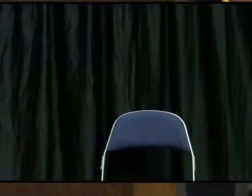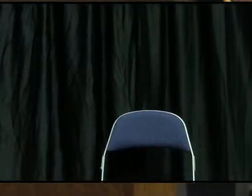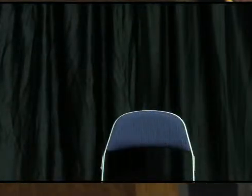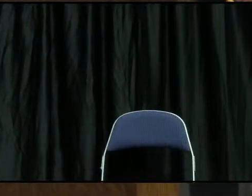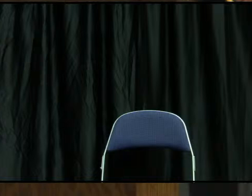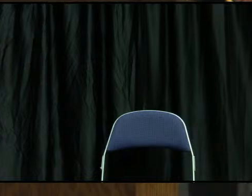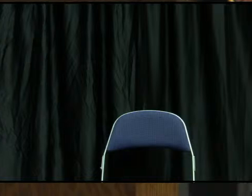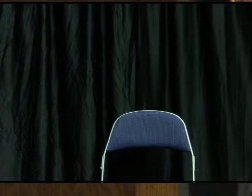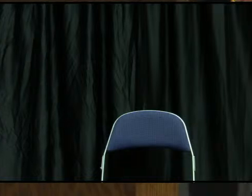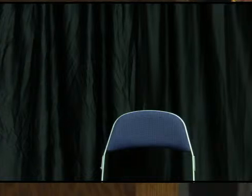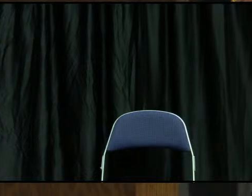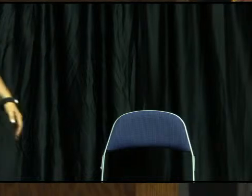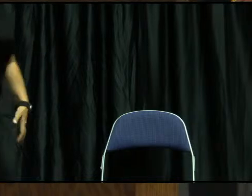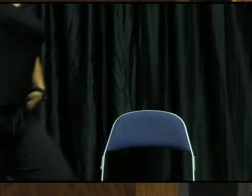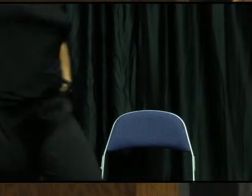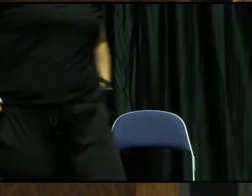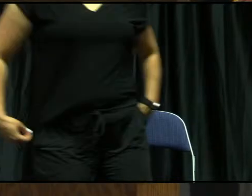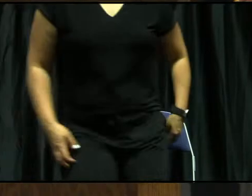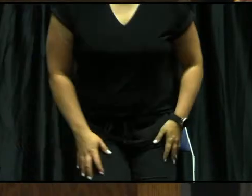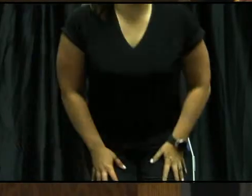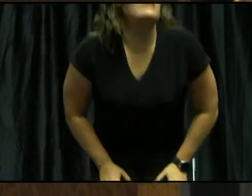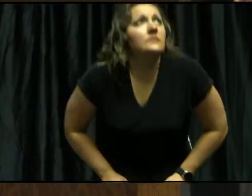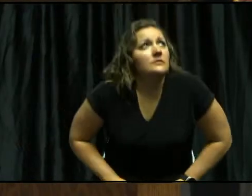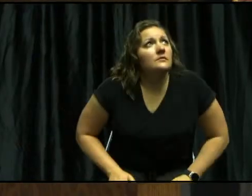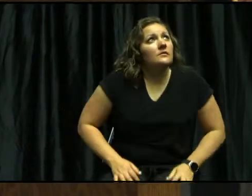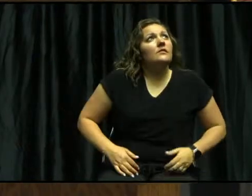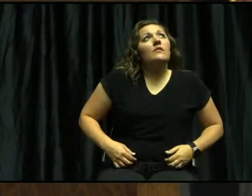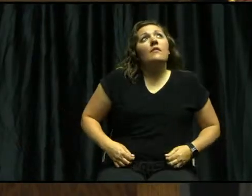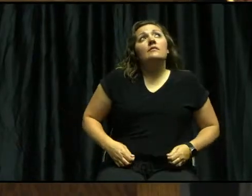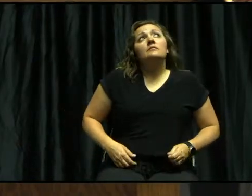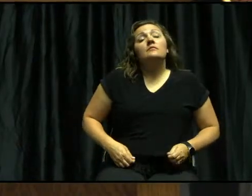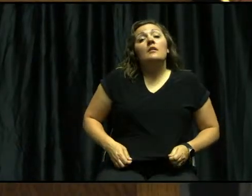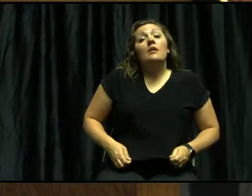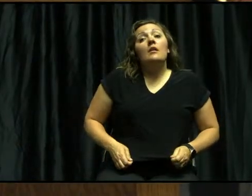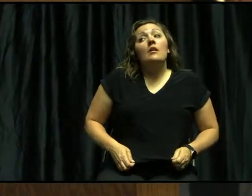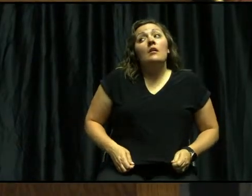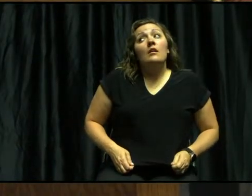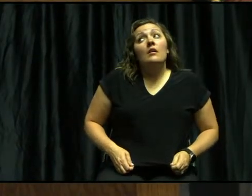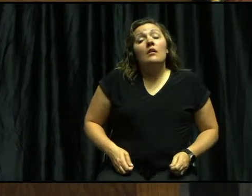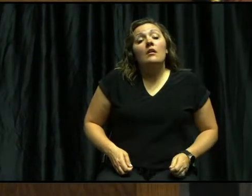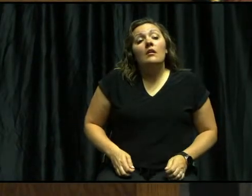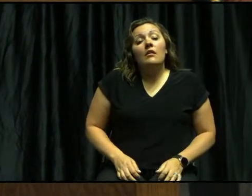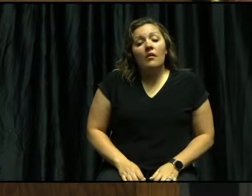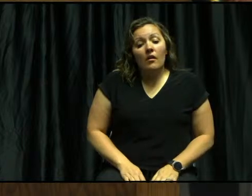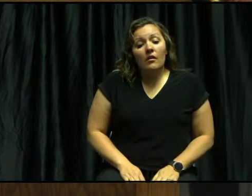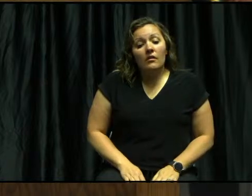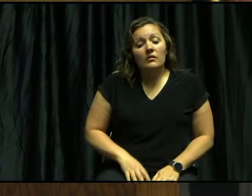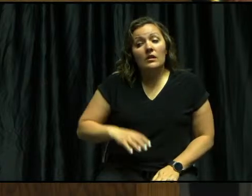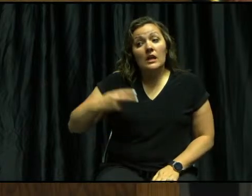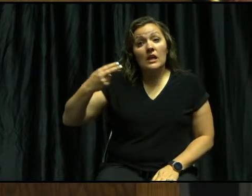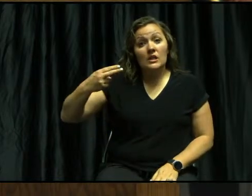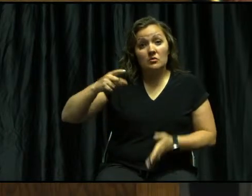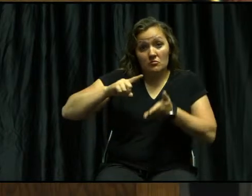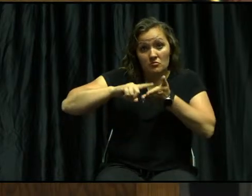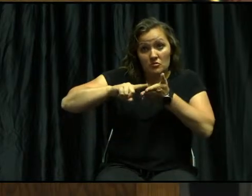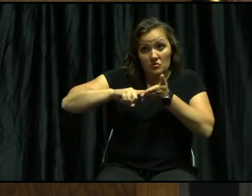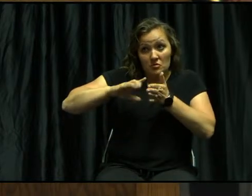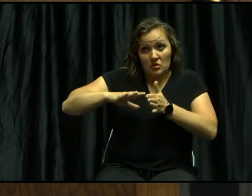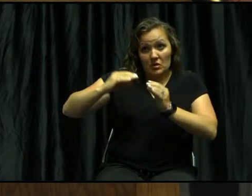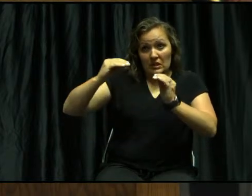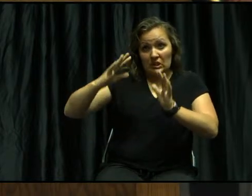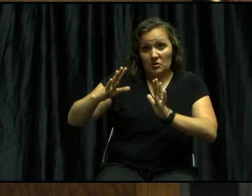In recognition of his pioneering contributions to higher education, historical research and teacher